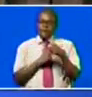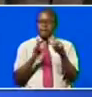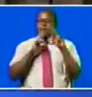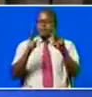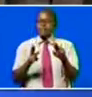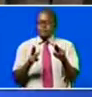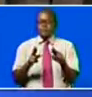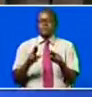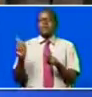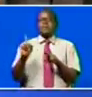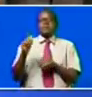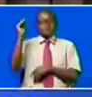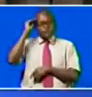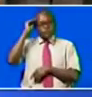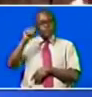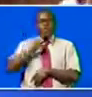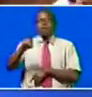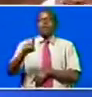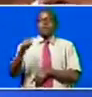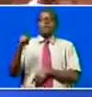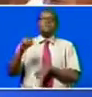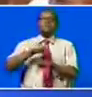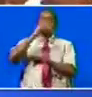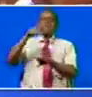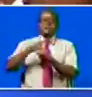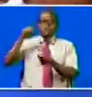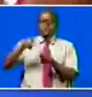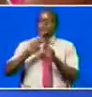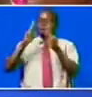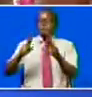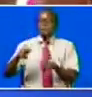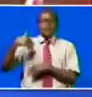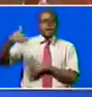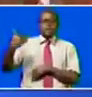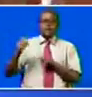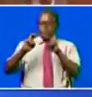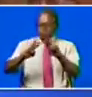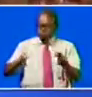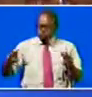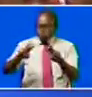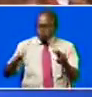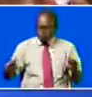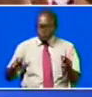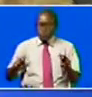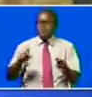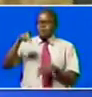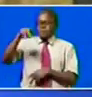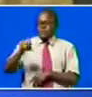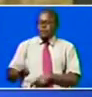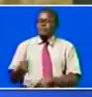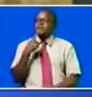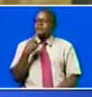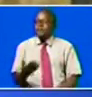The Education Ministry has ordered principals to file daily reports of their schools for scrutiny purposes, even as PS Belio